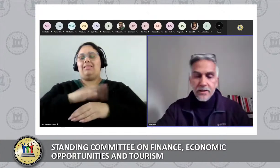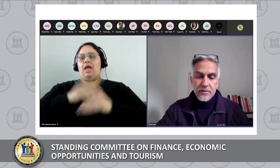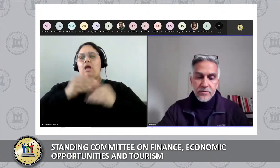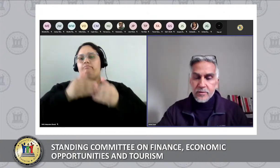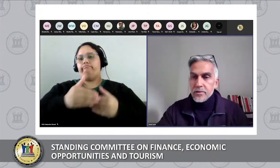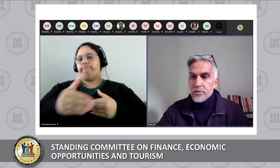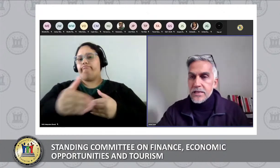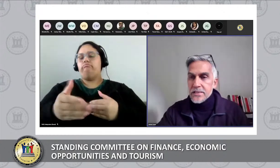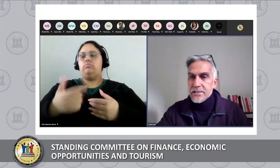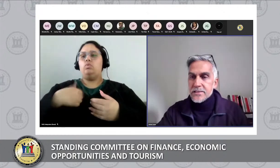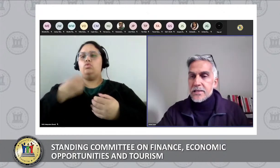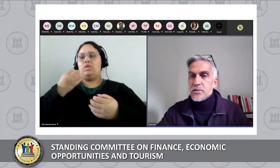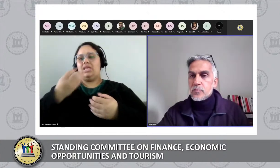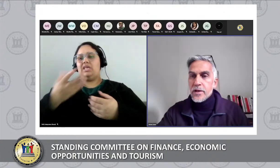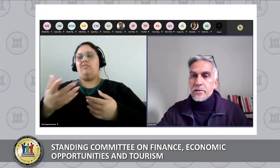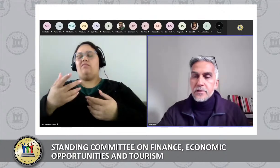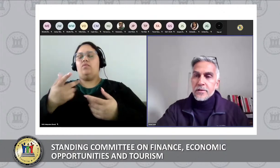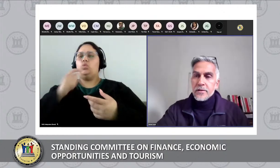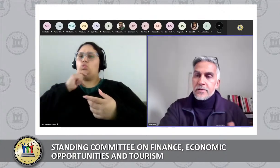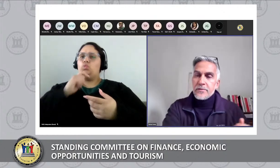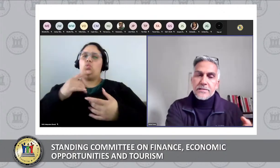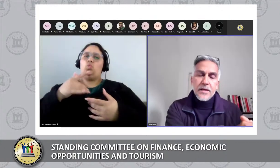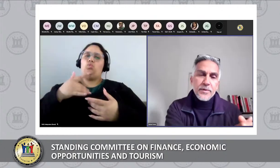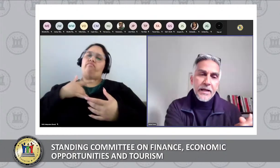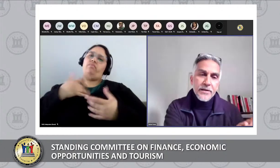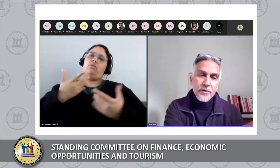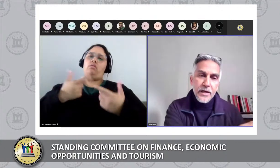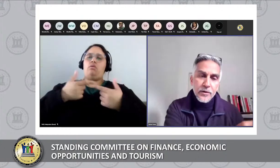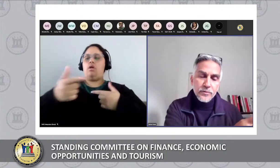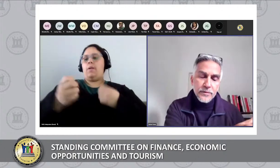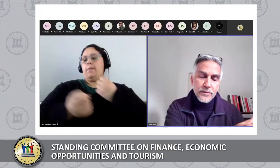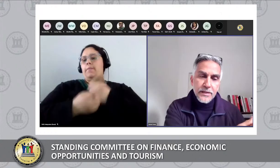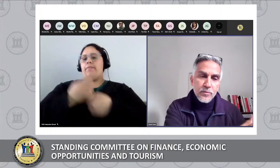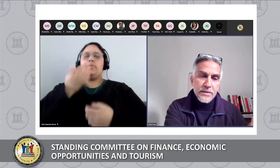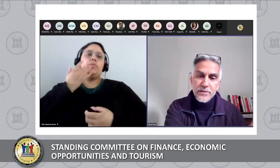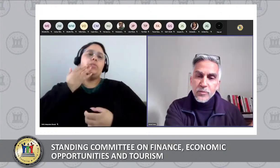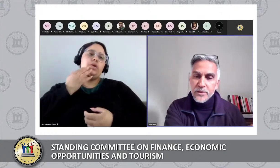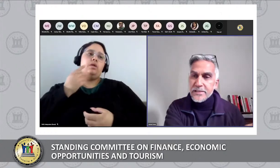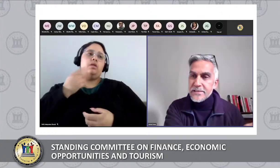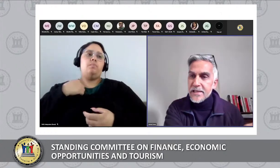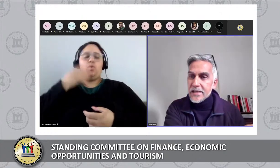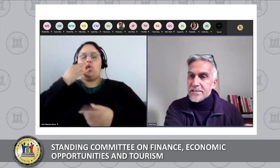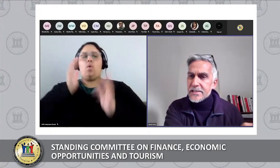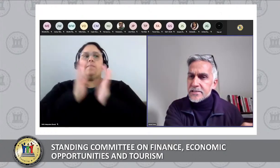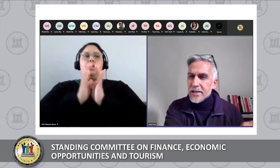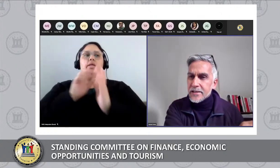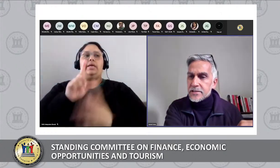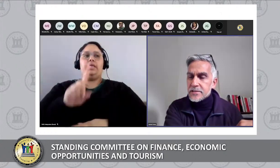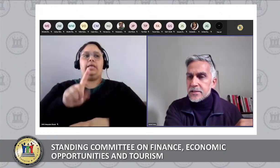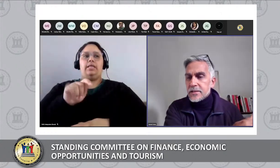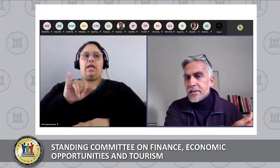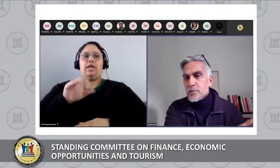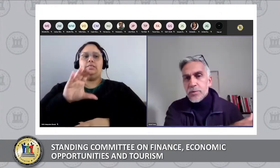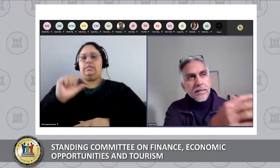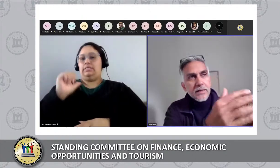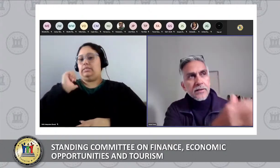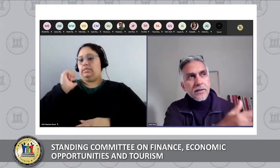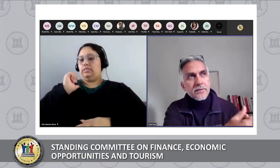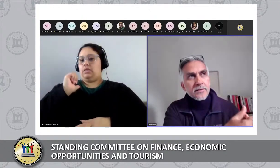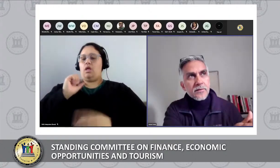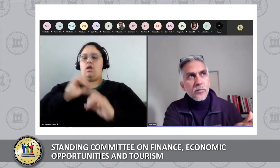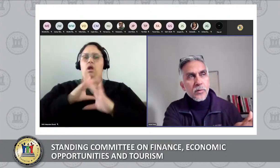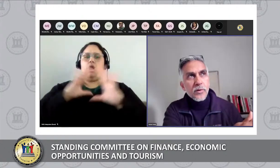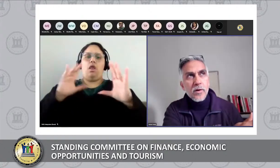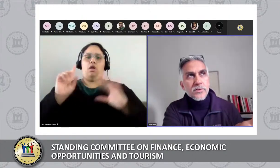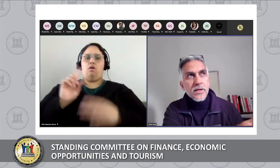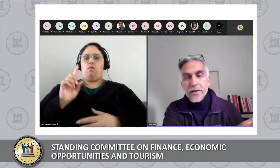Herman to give a realistic sense of when that's happening. I know in our meeting with DTIC yesterday, it is pretty clear